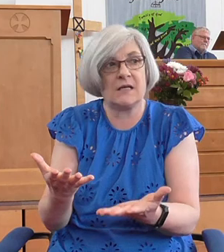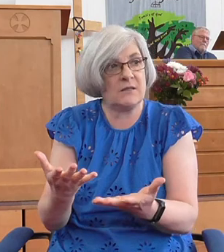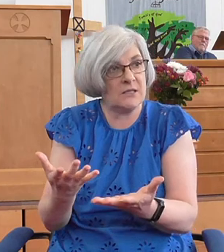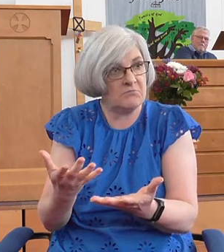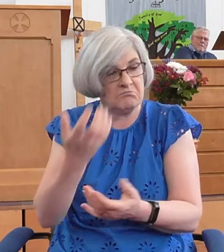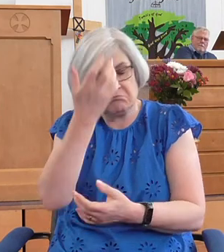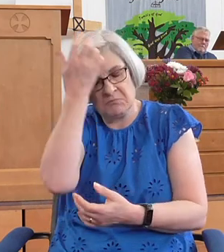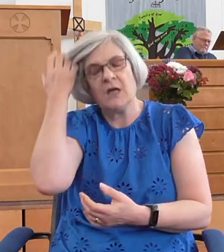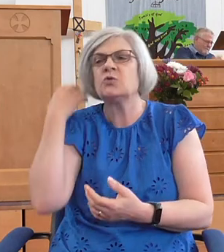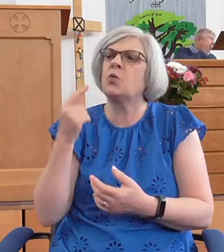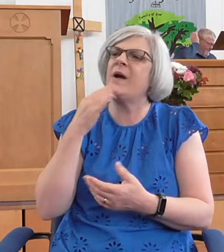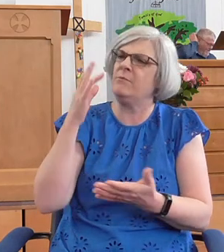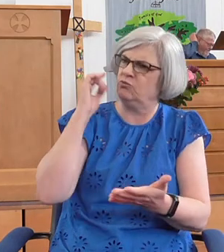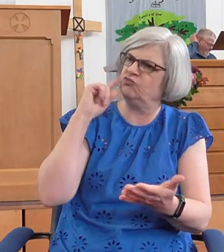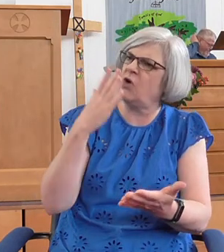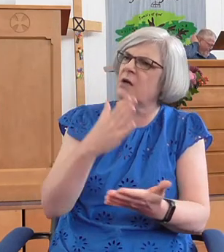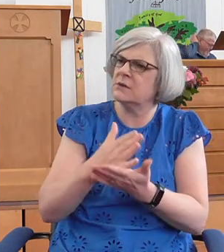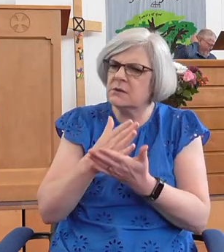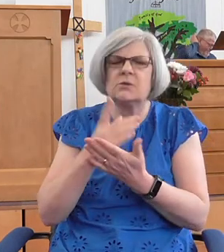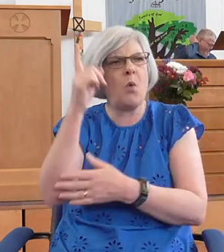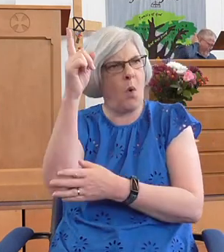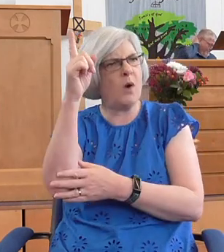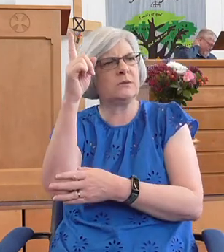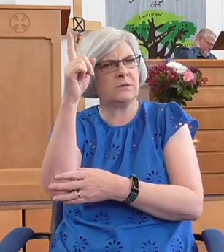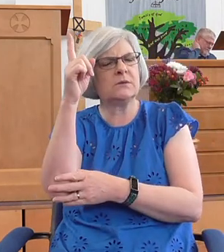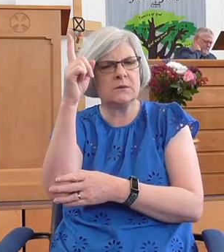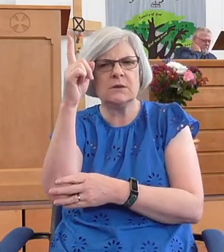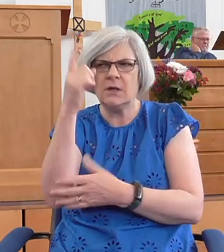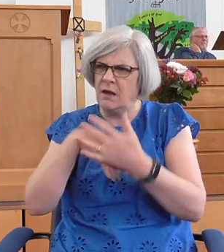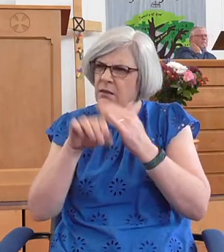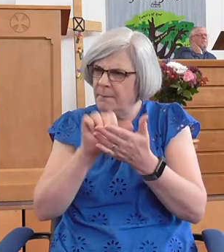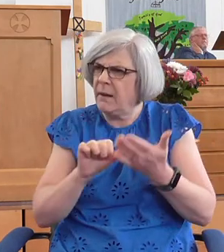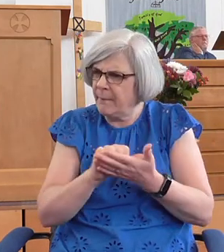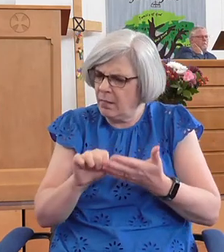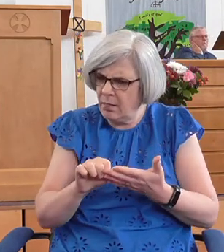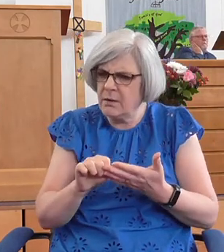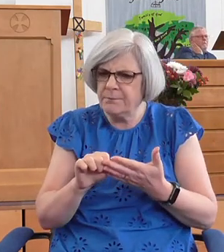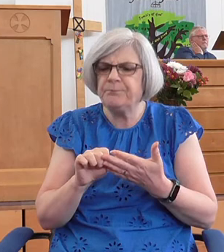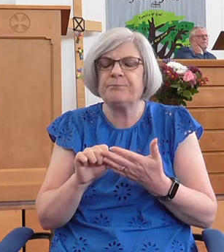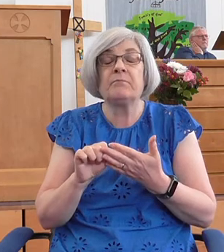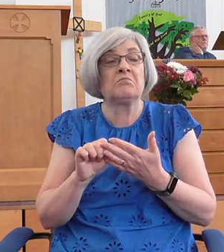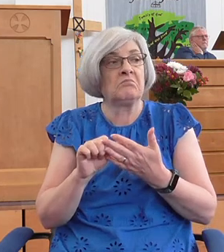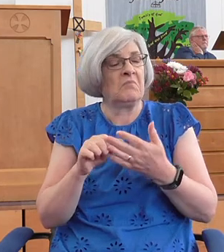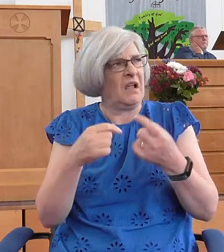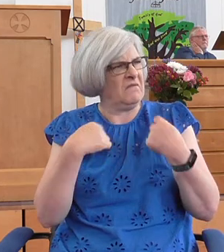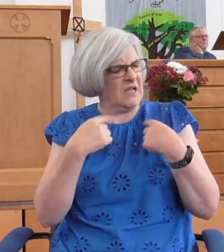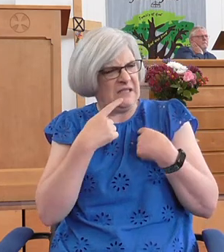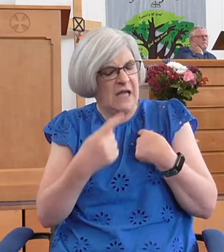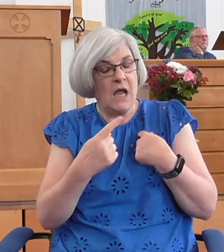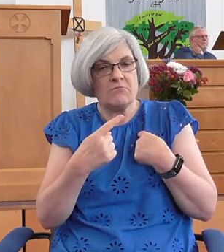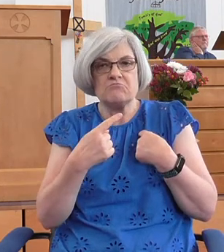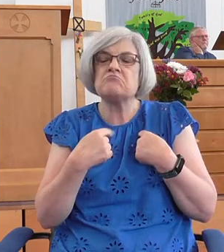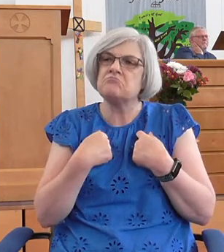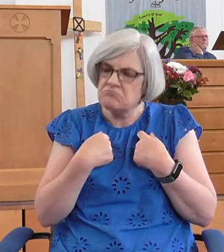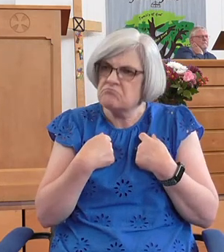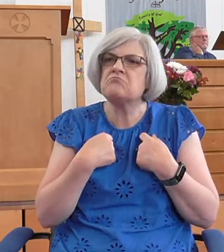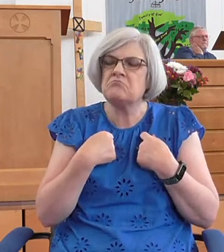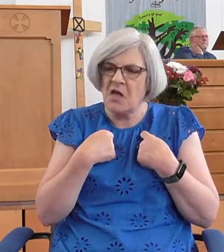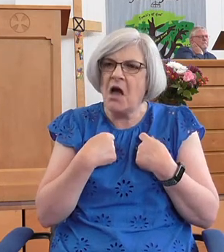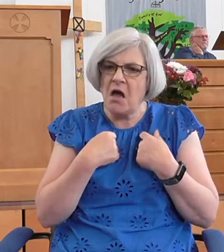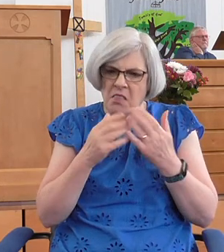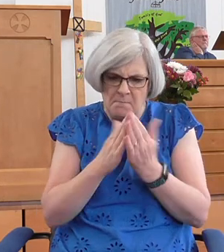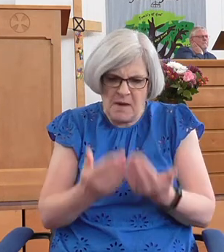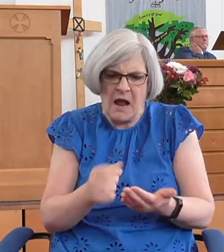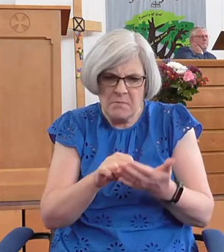God. When the promises of God are given to us in the Bible, and we say, I'm going to trust that that promise is going to